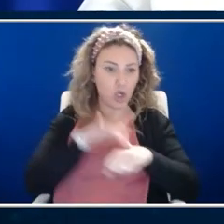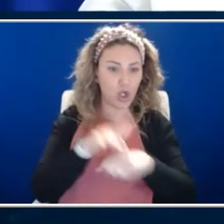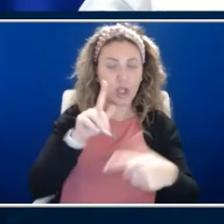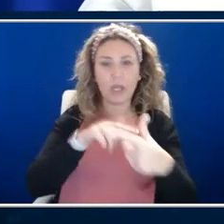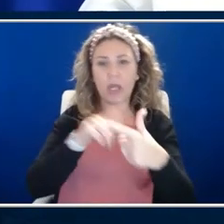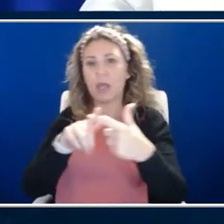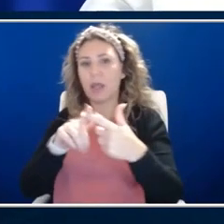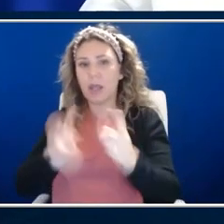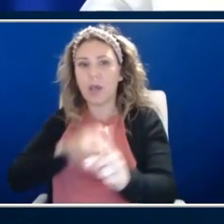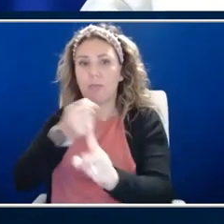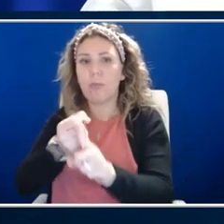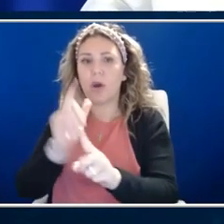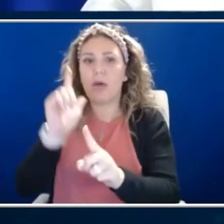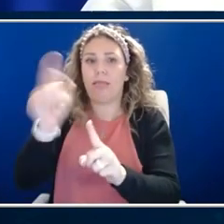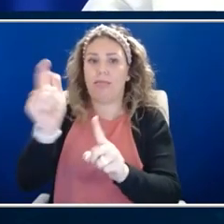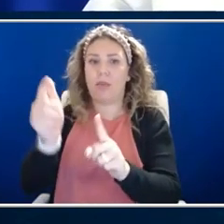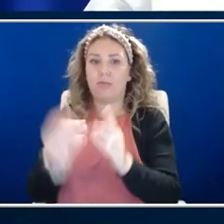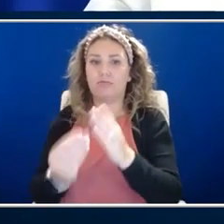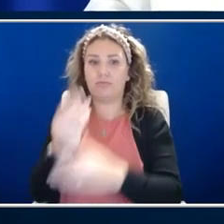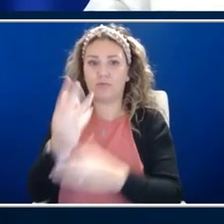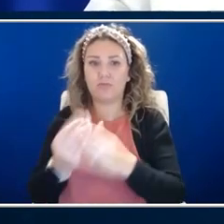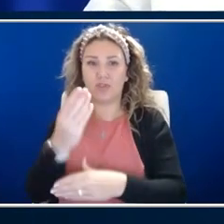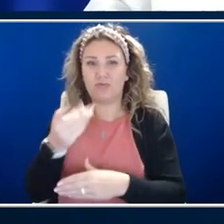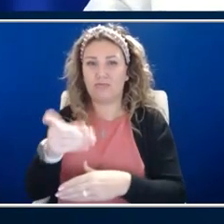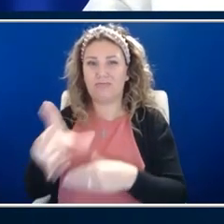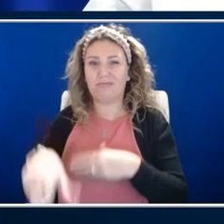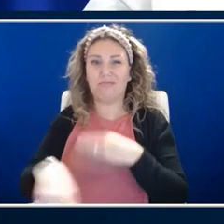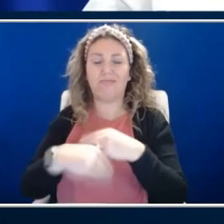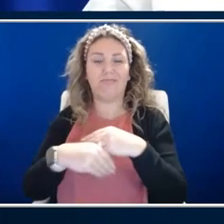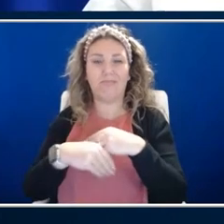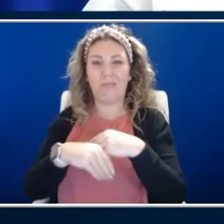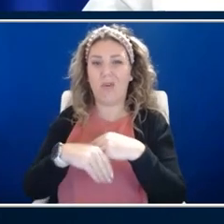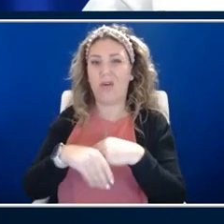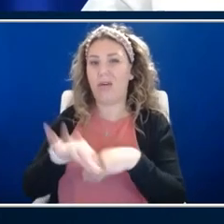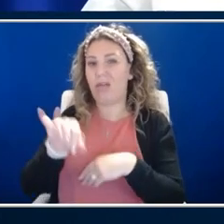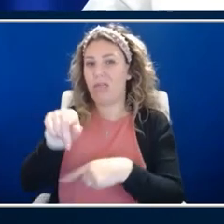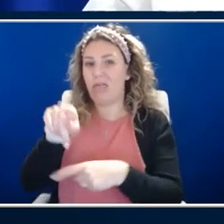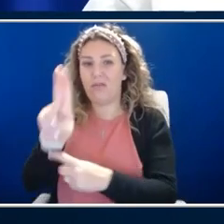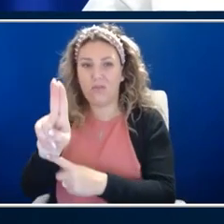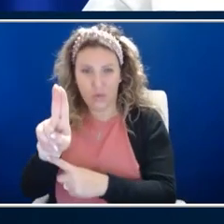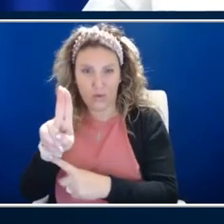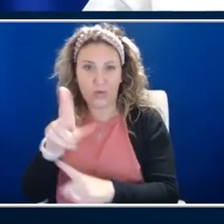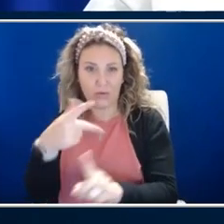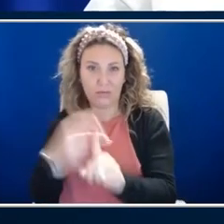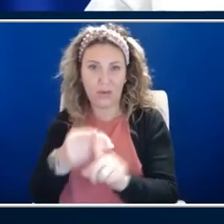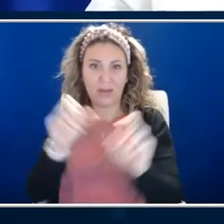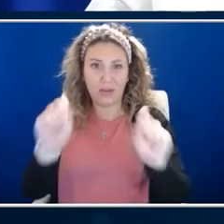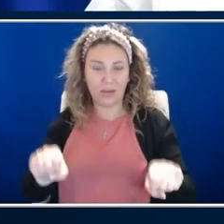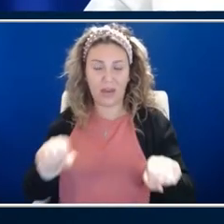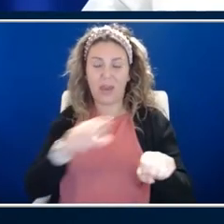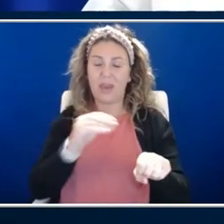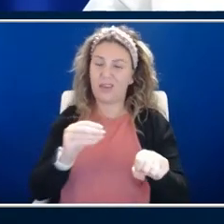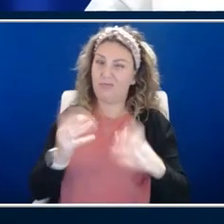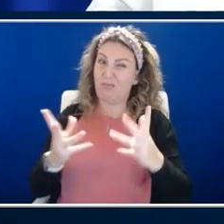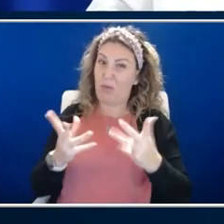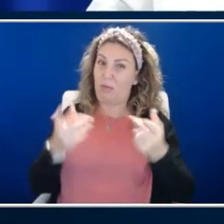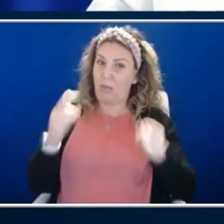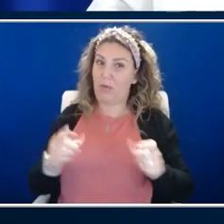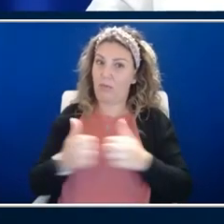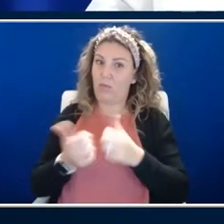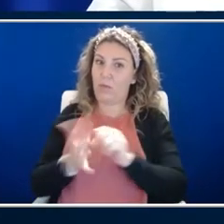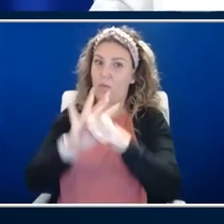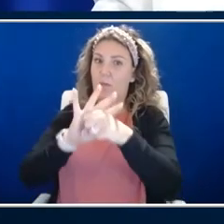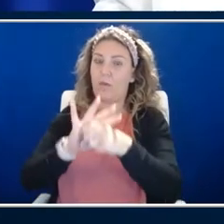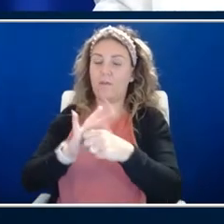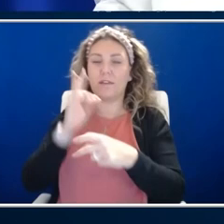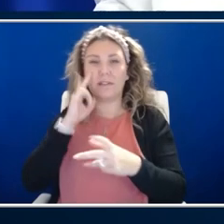the spring, you can get another influenza vaccine. That's probably not going to be too different than what's going to end up with COVID. We've settled into this pattern where we're seeing